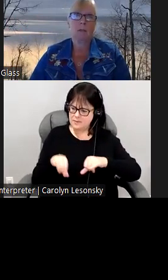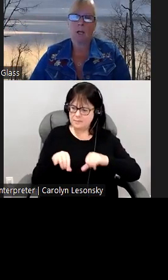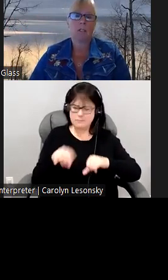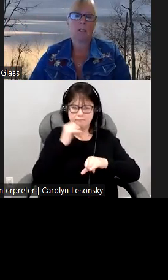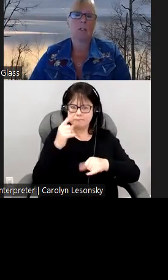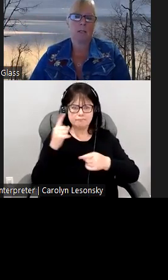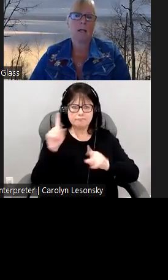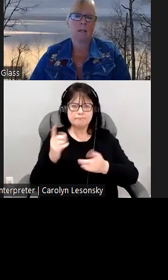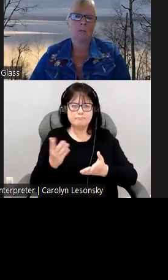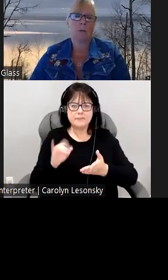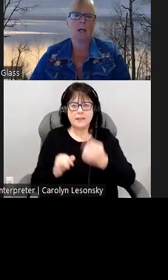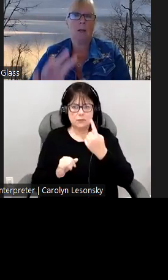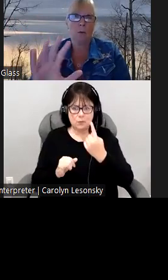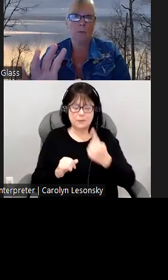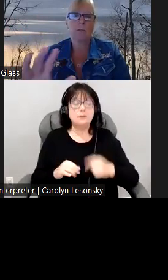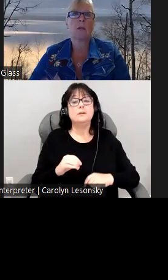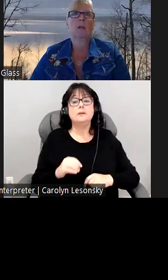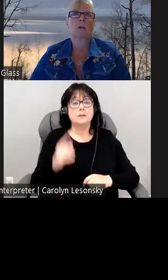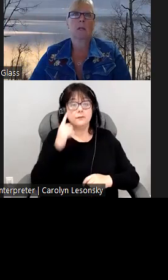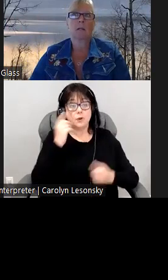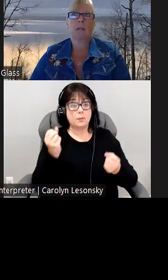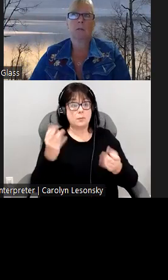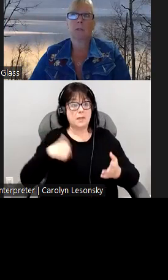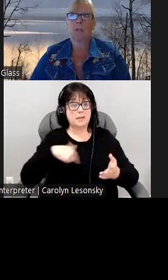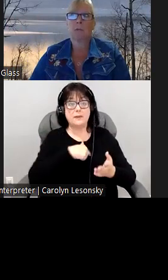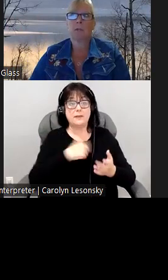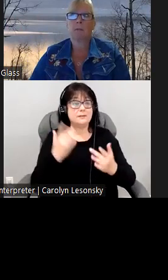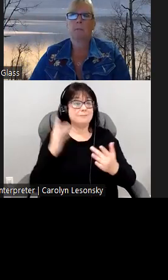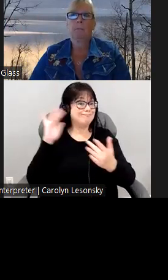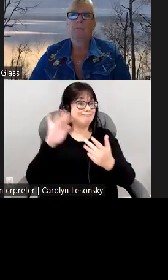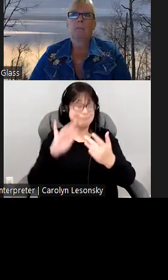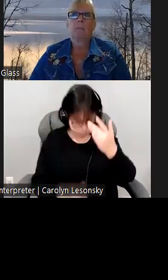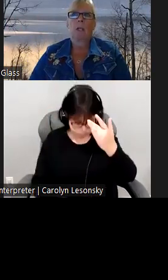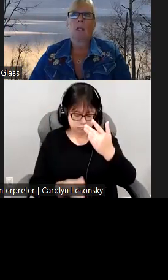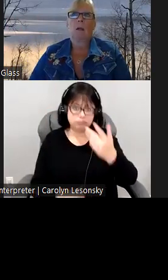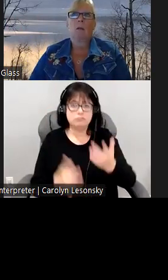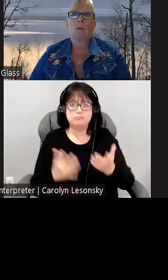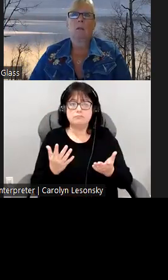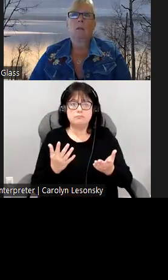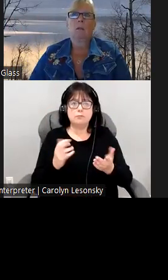lost contacts or unknowns are an area that we struggle with.